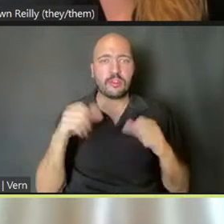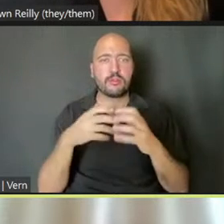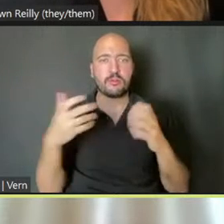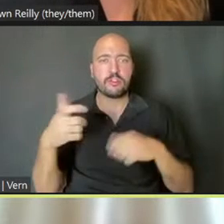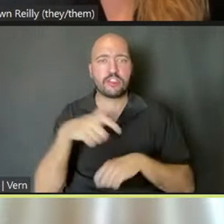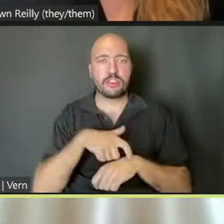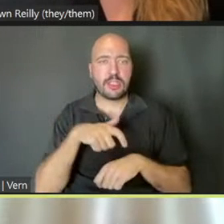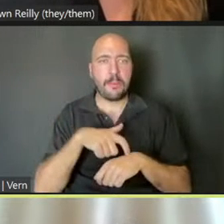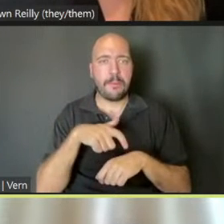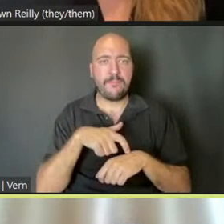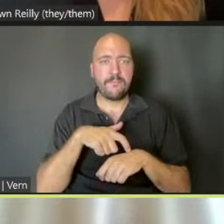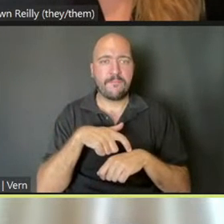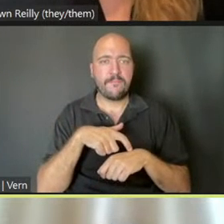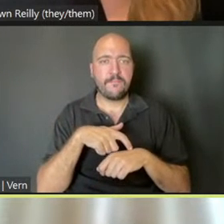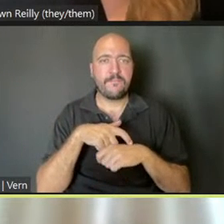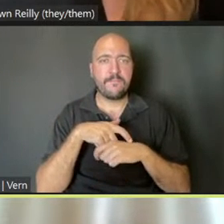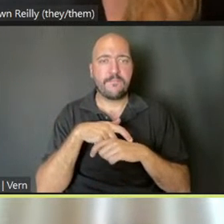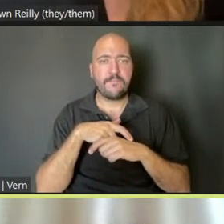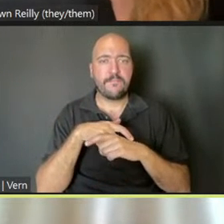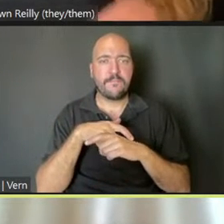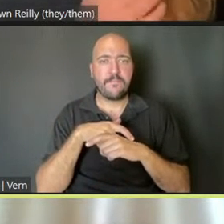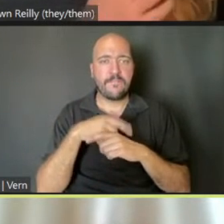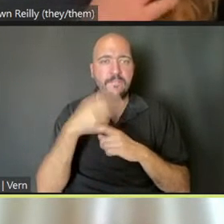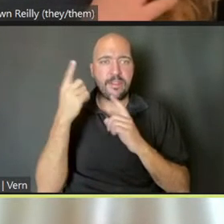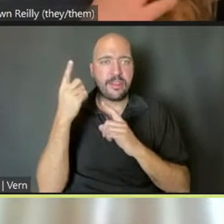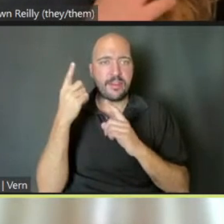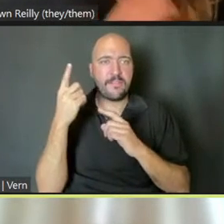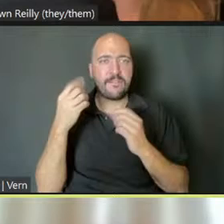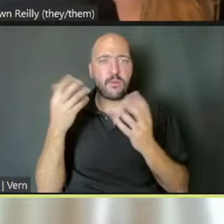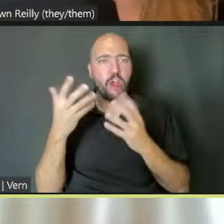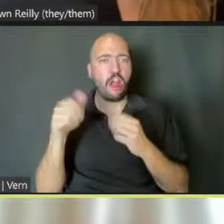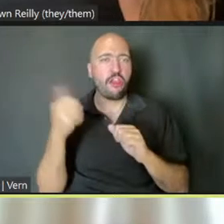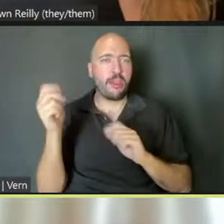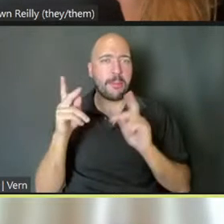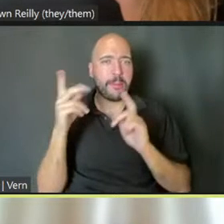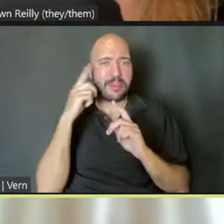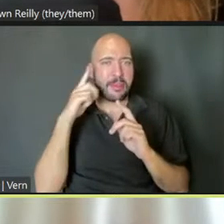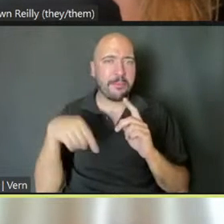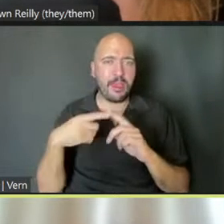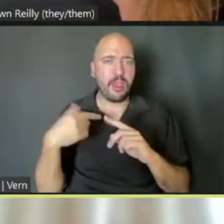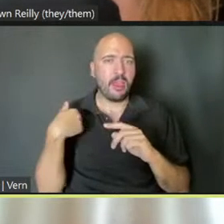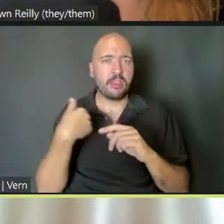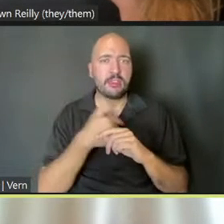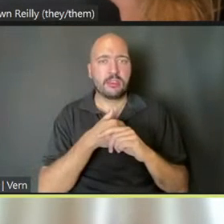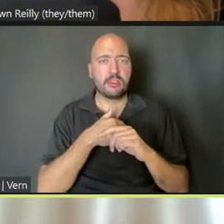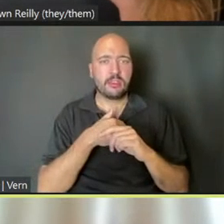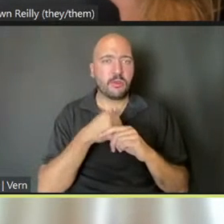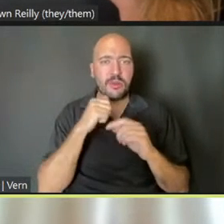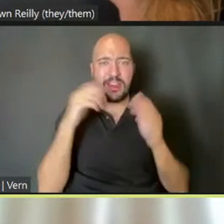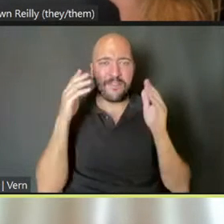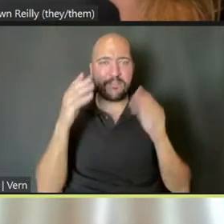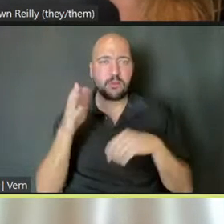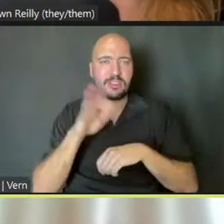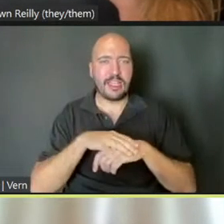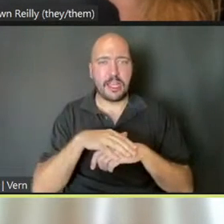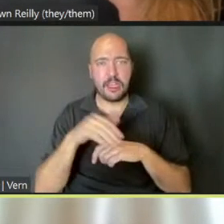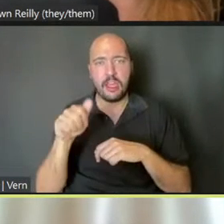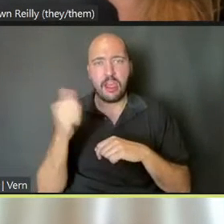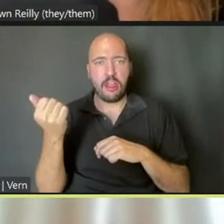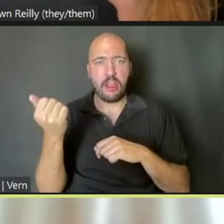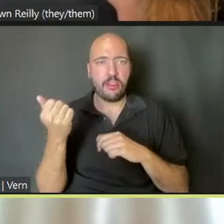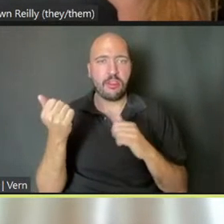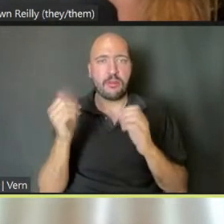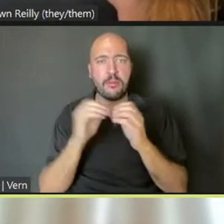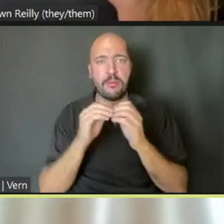much time of thinking of what other people think of us, and we're not focusing on other,